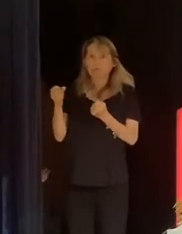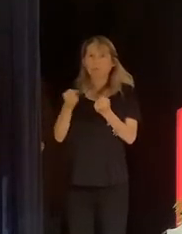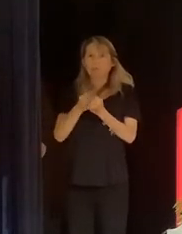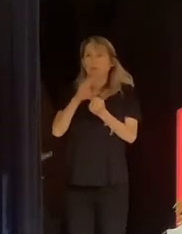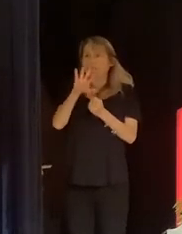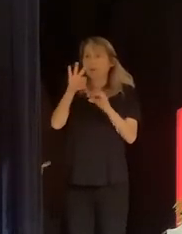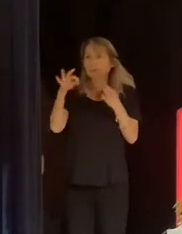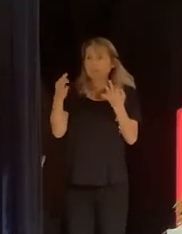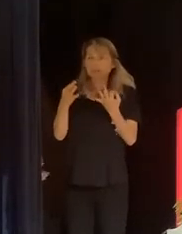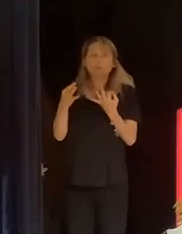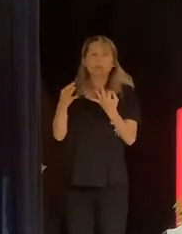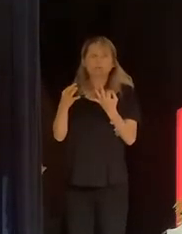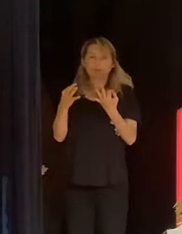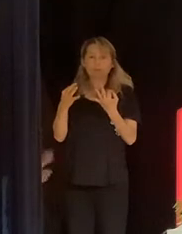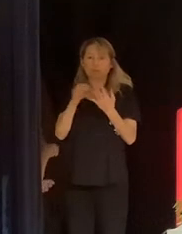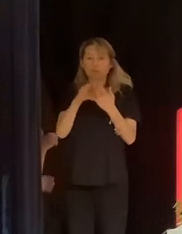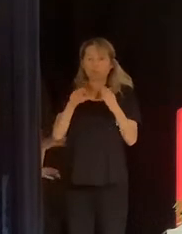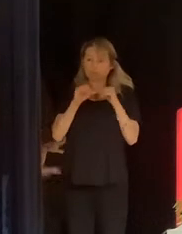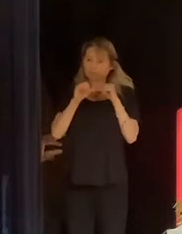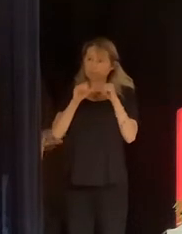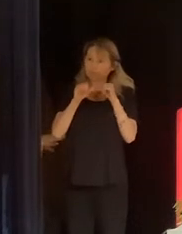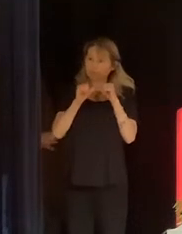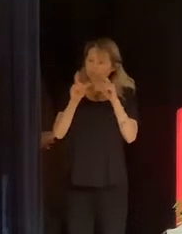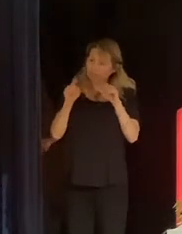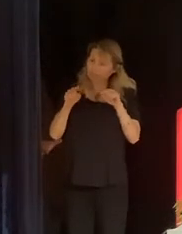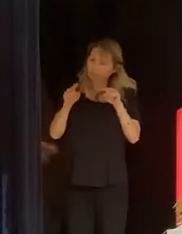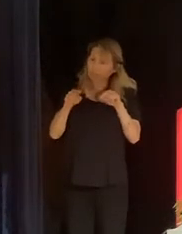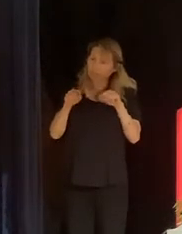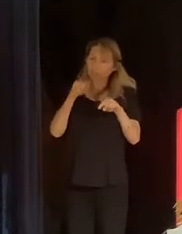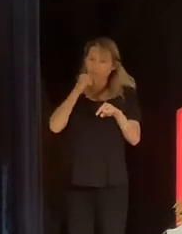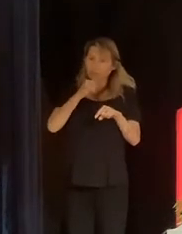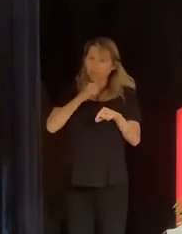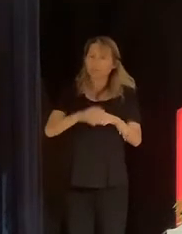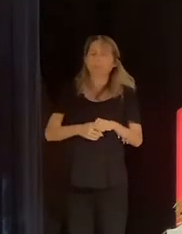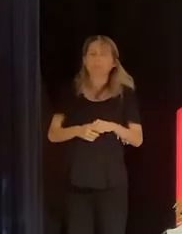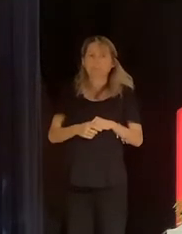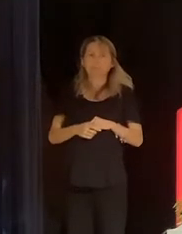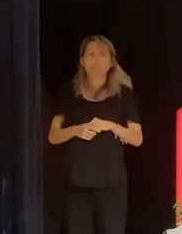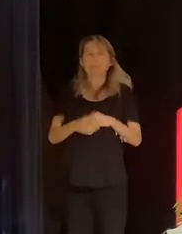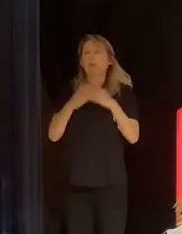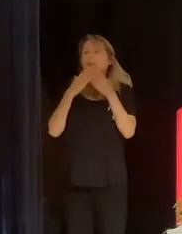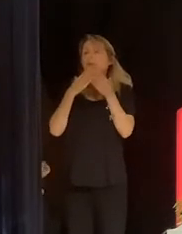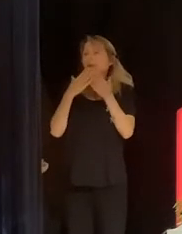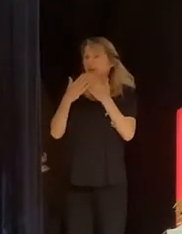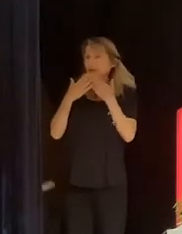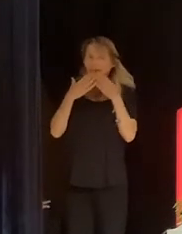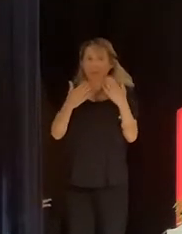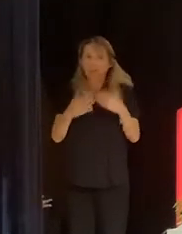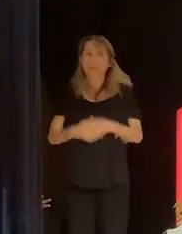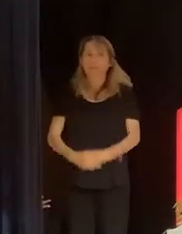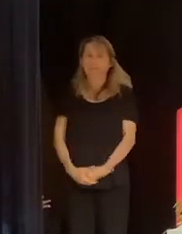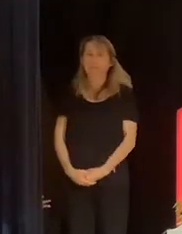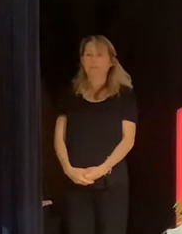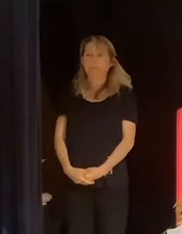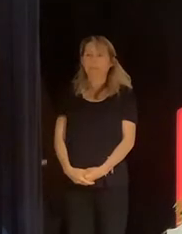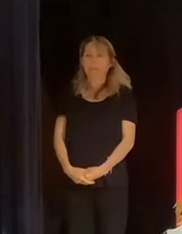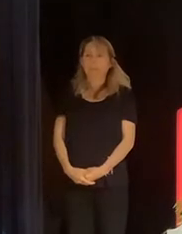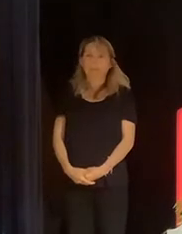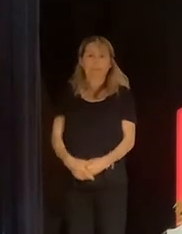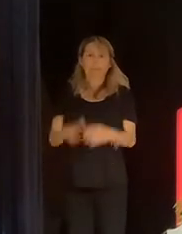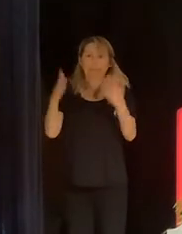so that our students could continue coming to school each and every day. So thank you to that staff for being here.